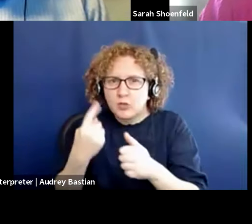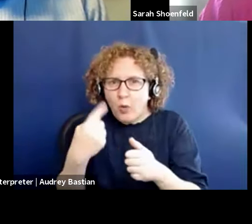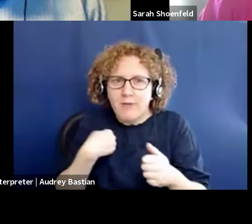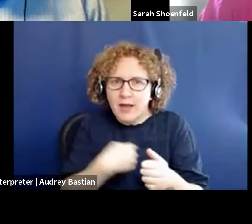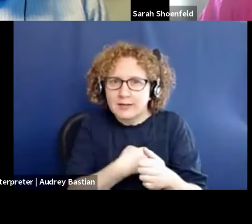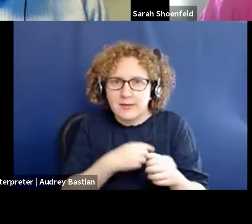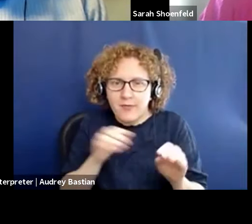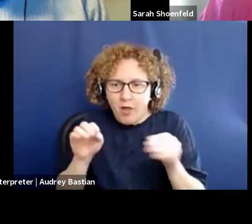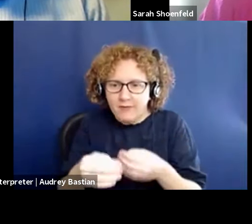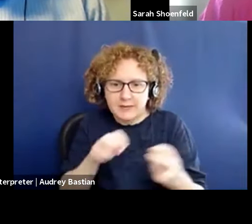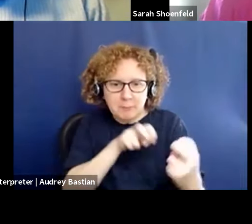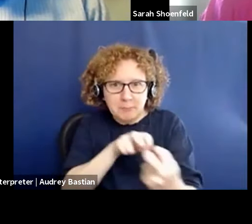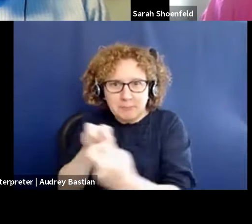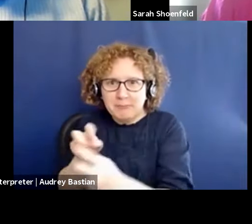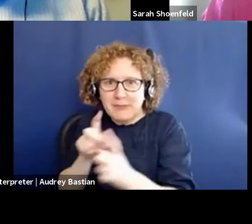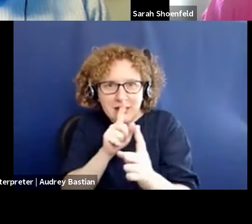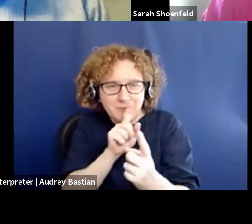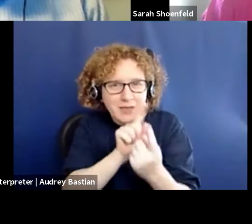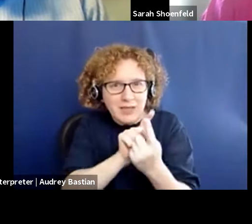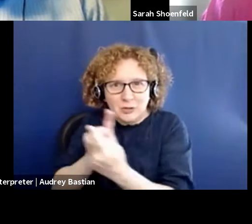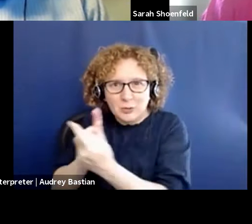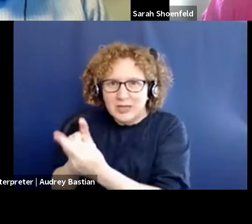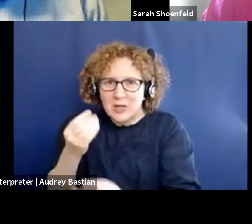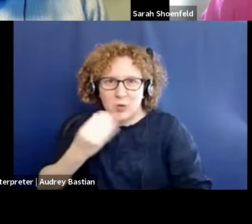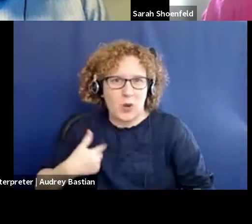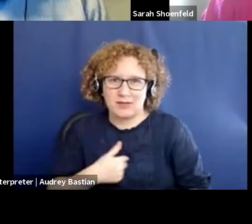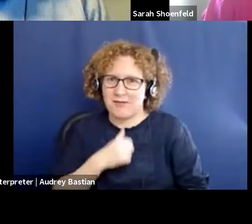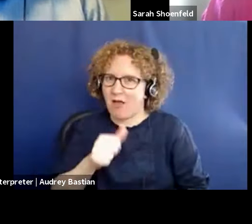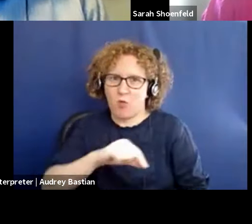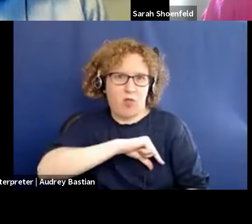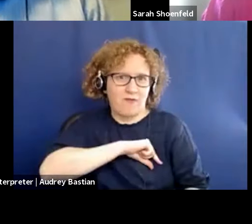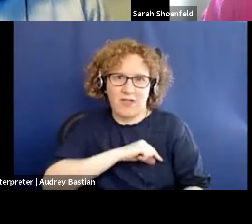individually and told us that we were not qualified for college.